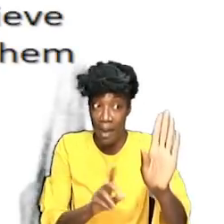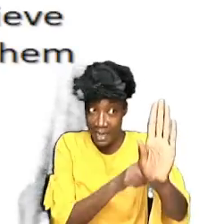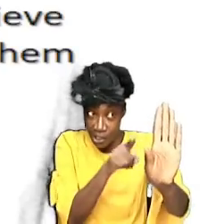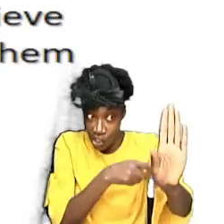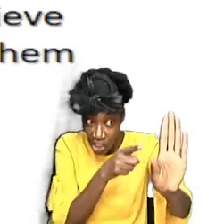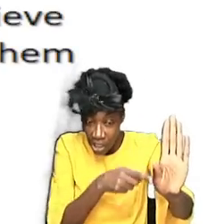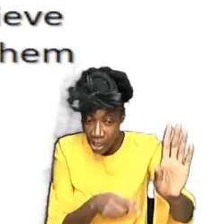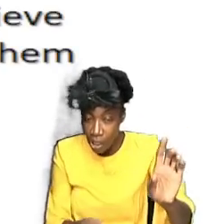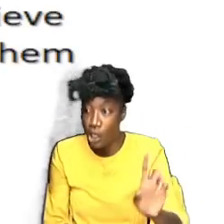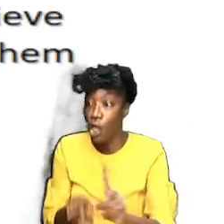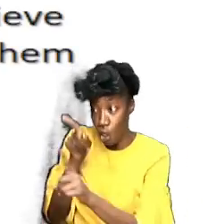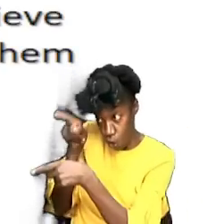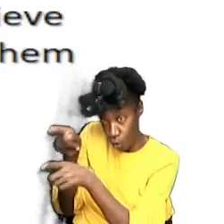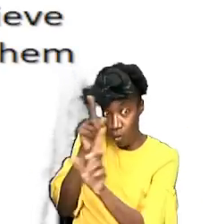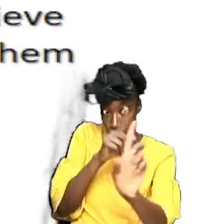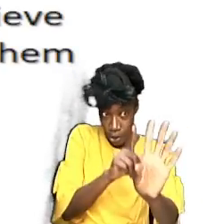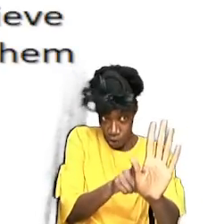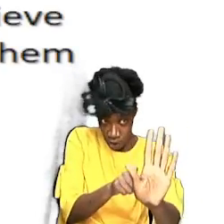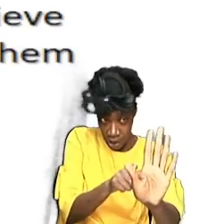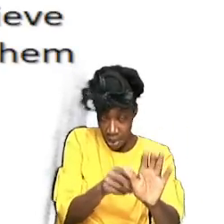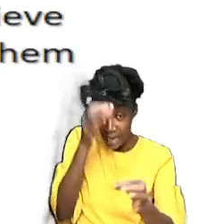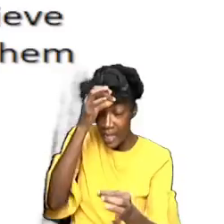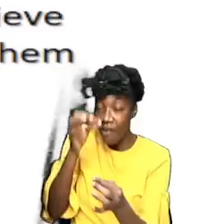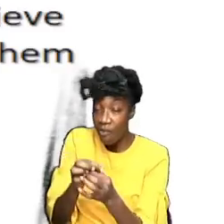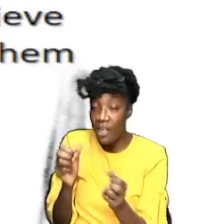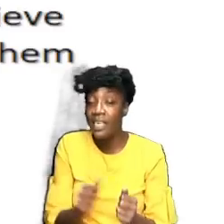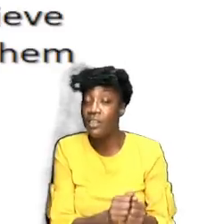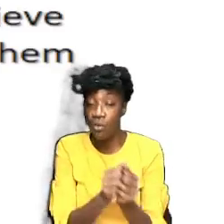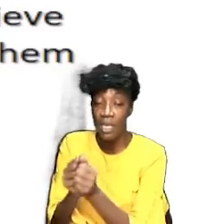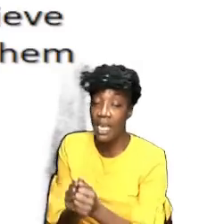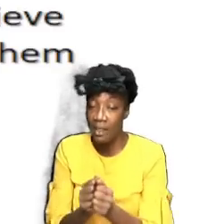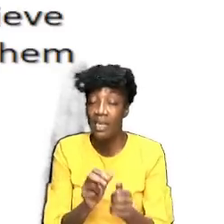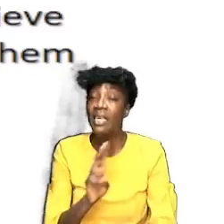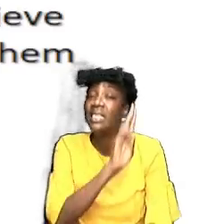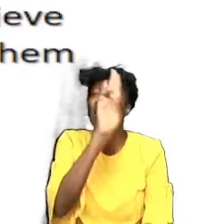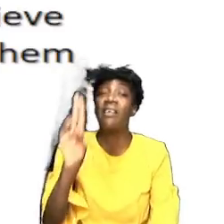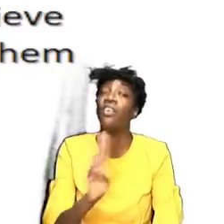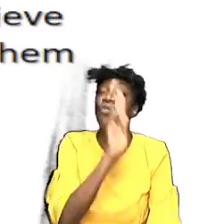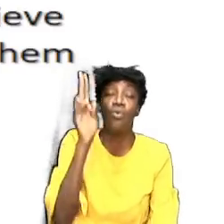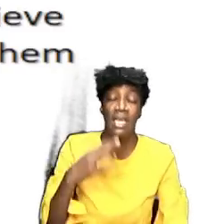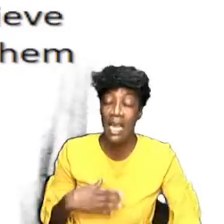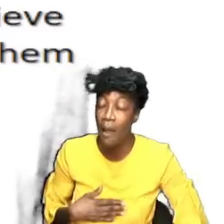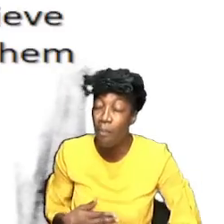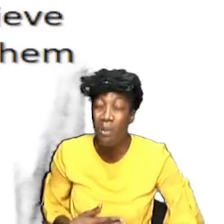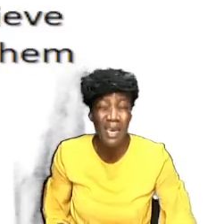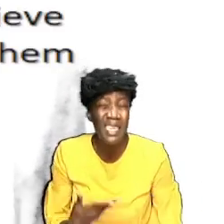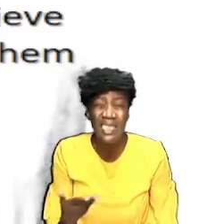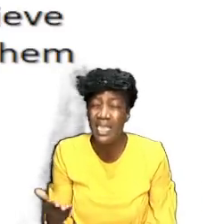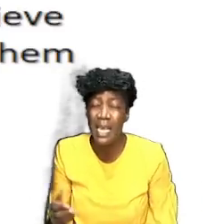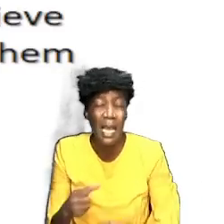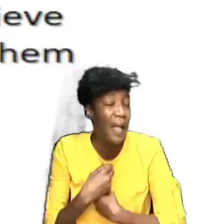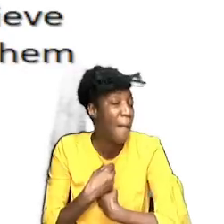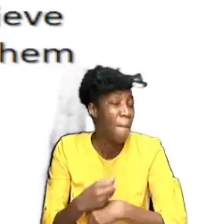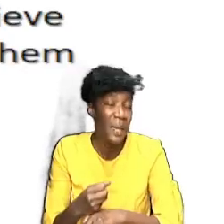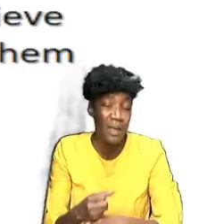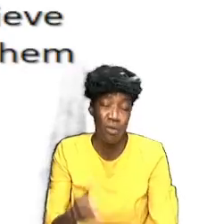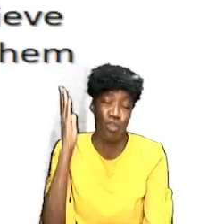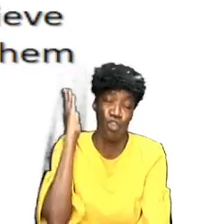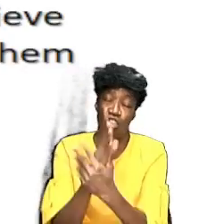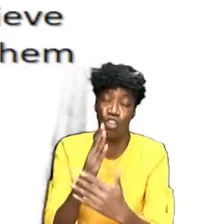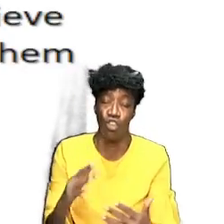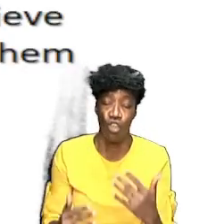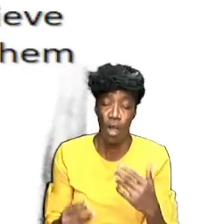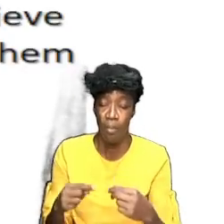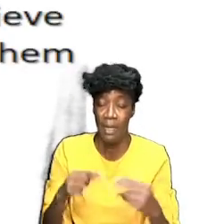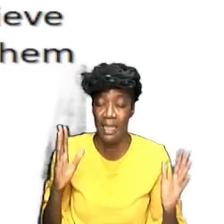your shield, together, faith together. That's why this is a unity thing. It's a body thing. Amen. It allows us to defuse the enemy.